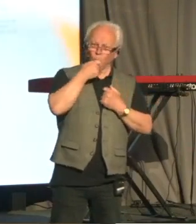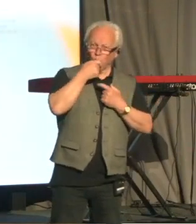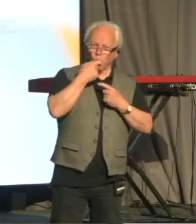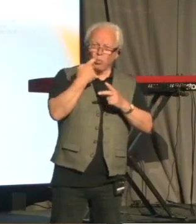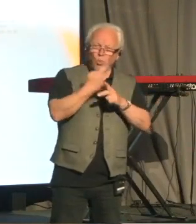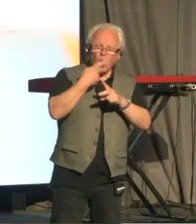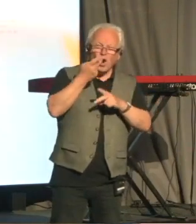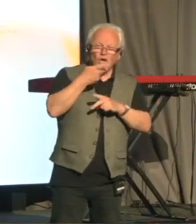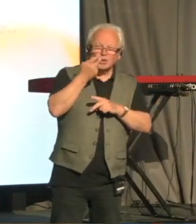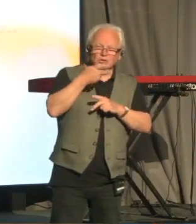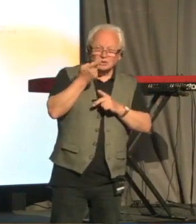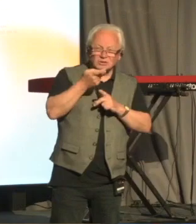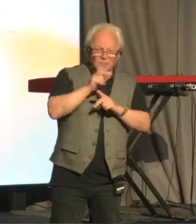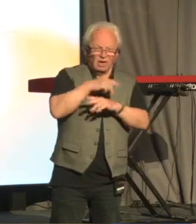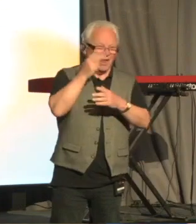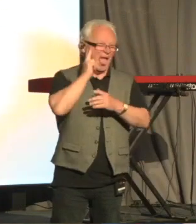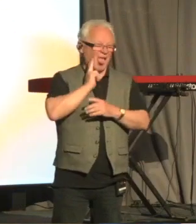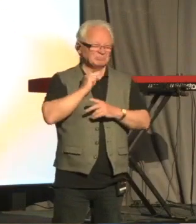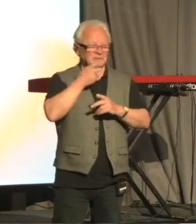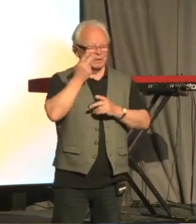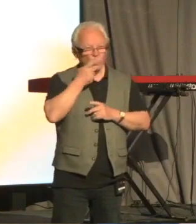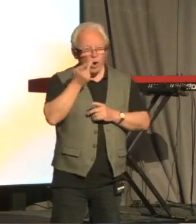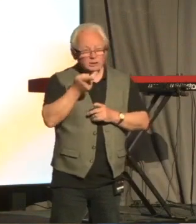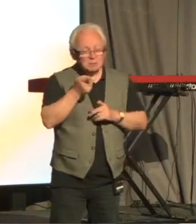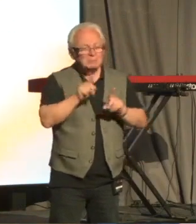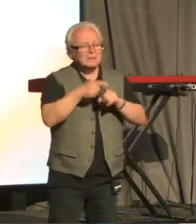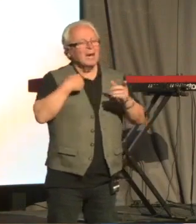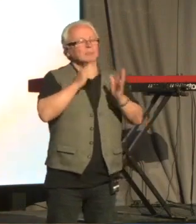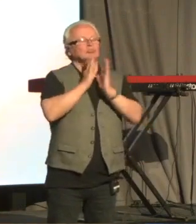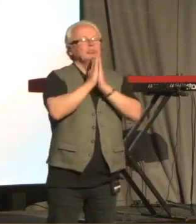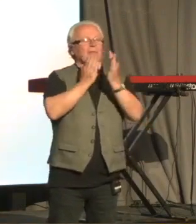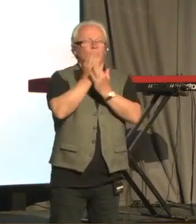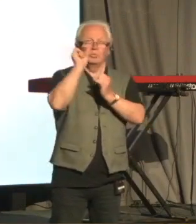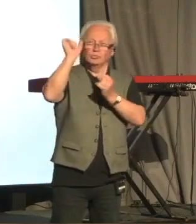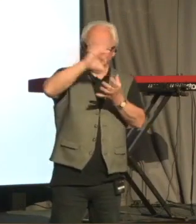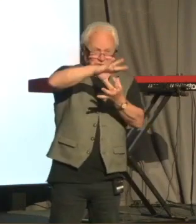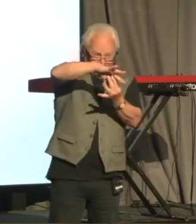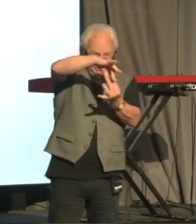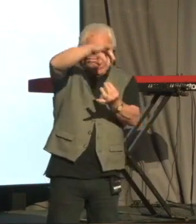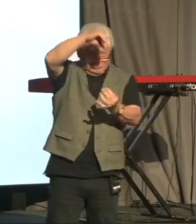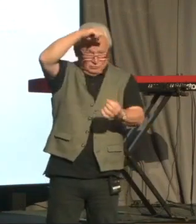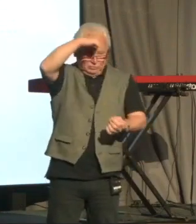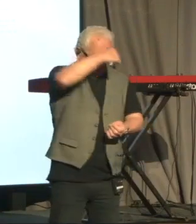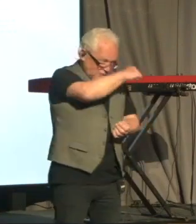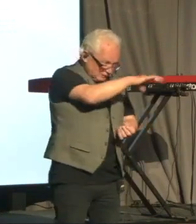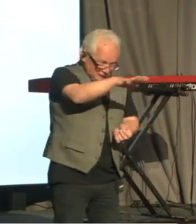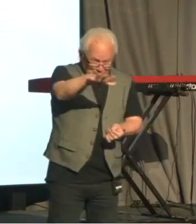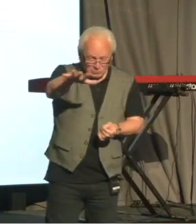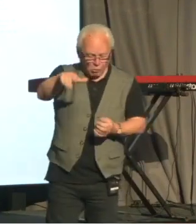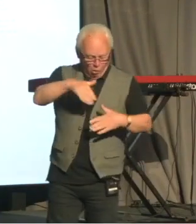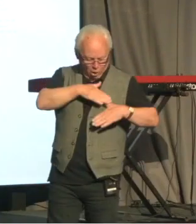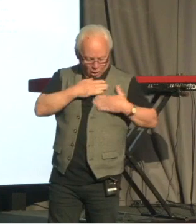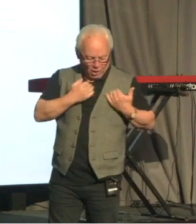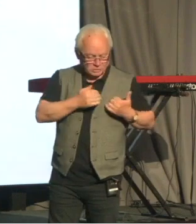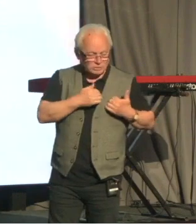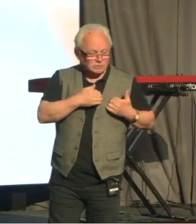be empty words, but God, I pray that by your Spirit you would speak to hearts and minds